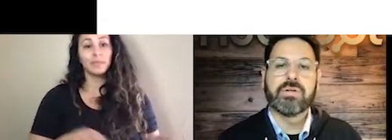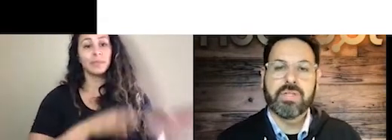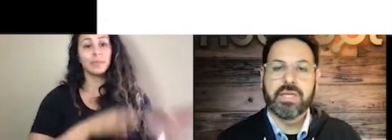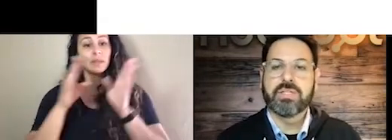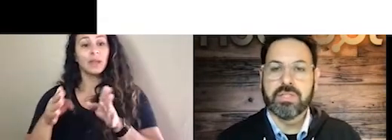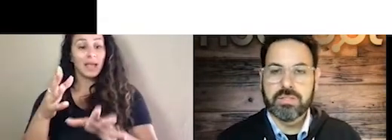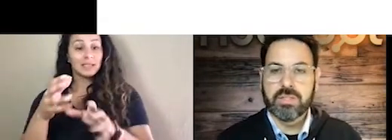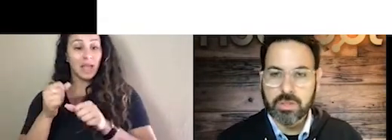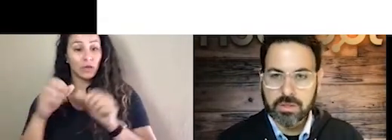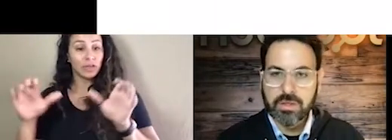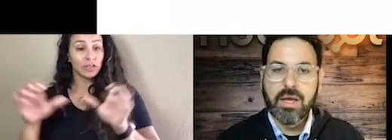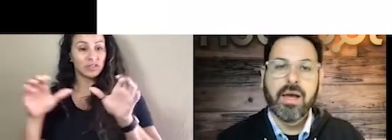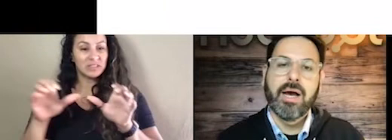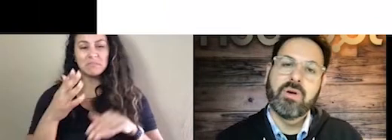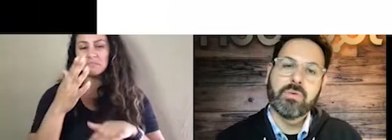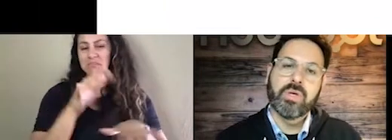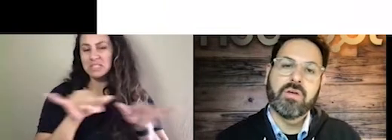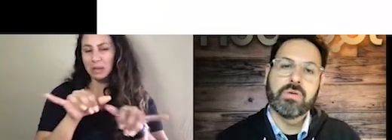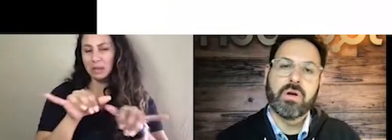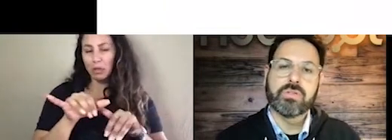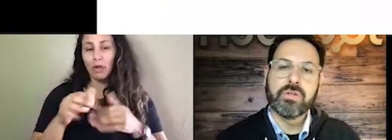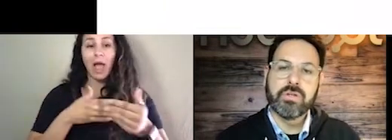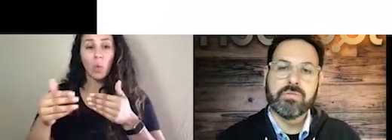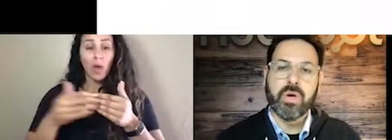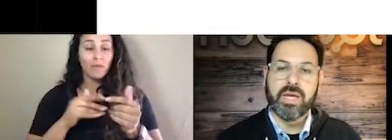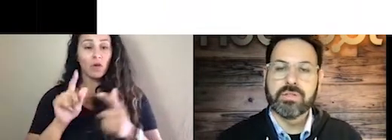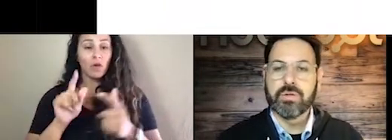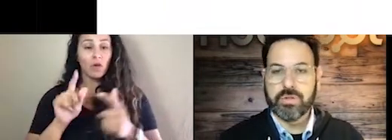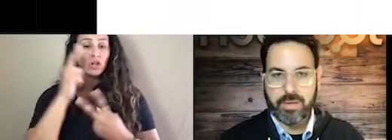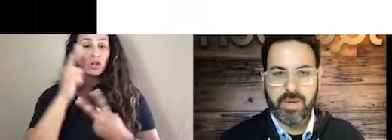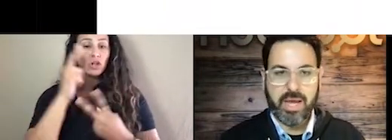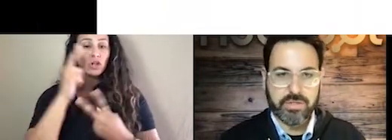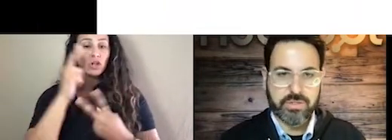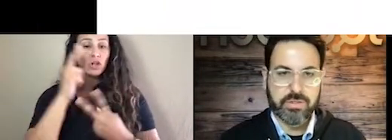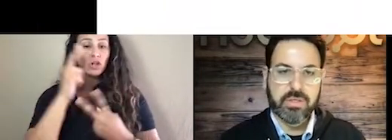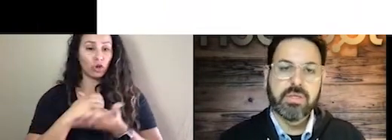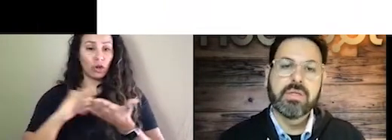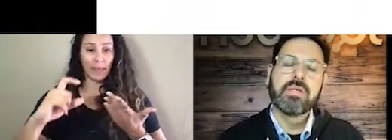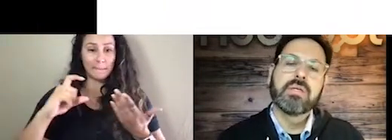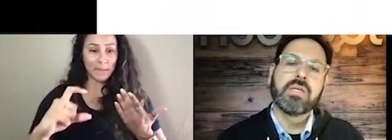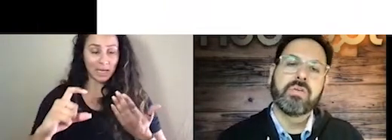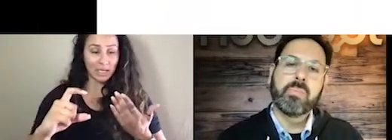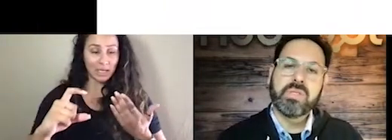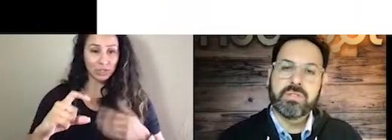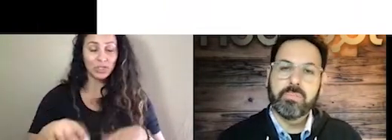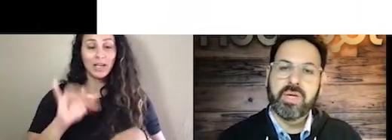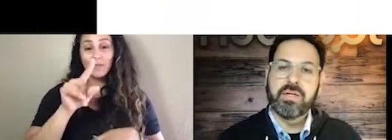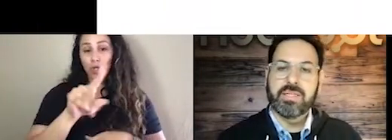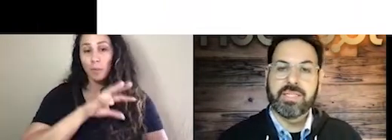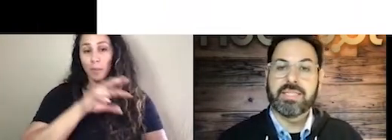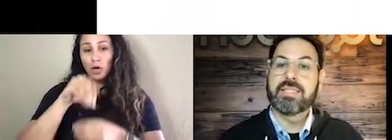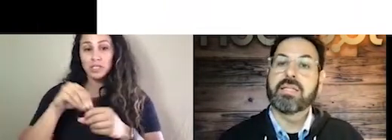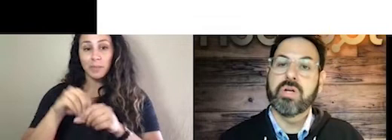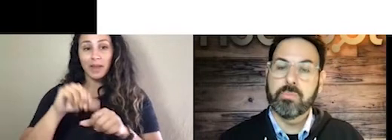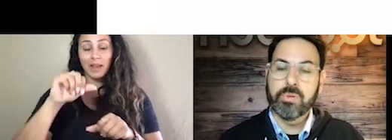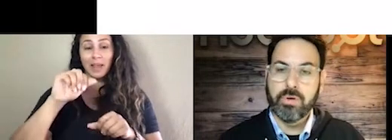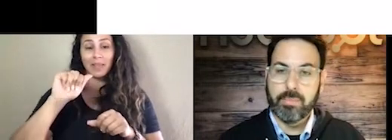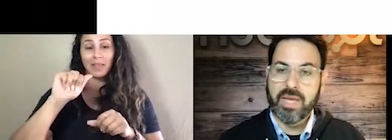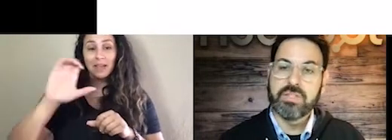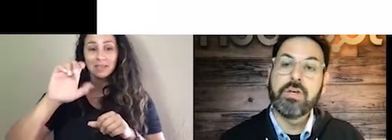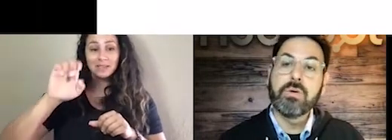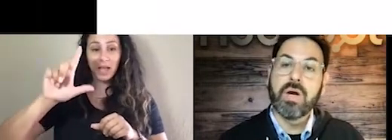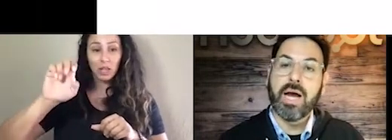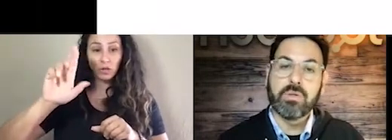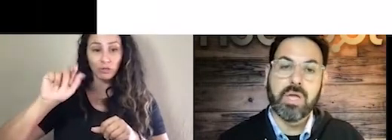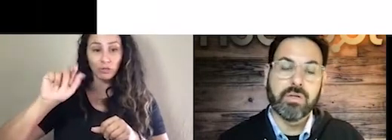Accelerated certification is similar. However, we offer an alternative way to earn that badge. If you participated in the Accelerator program,